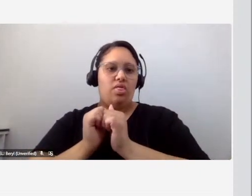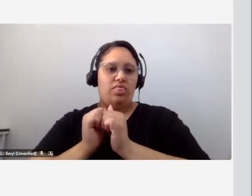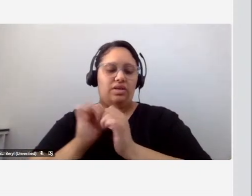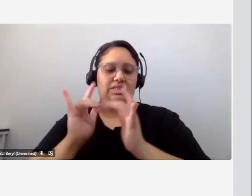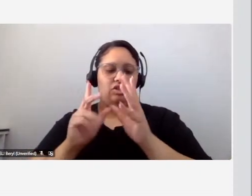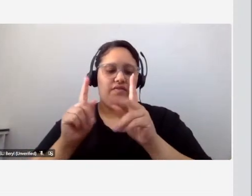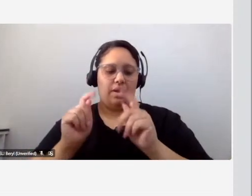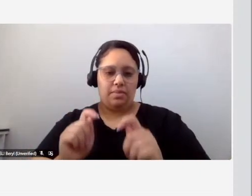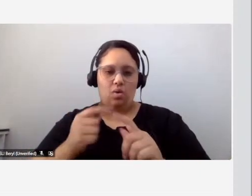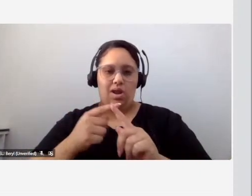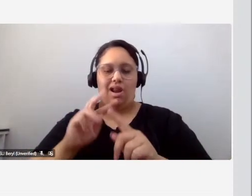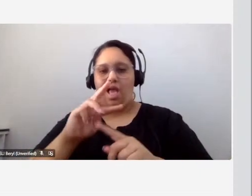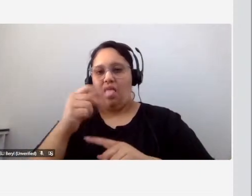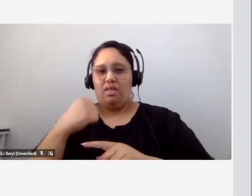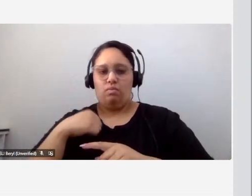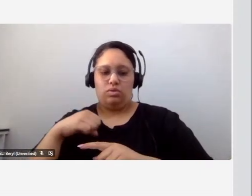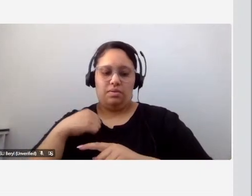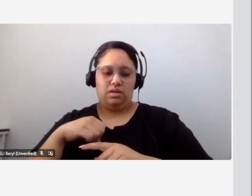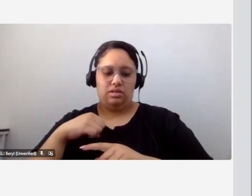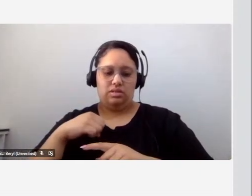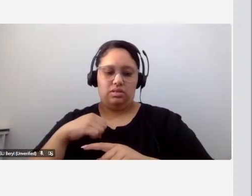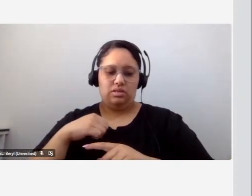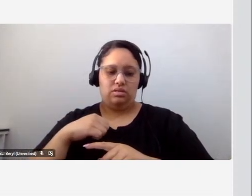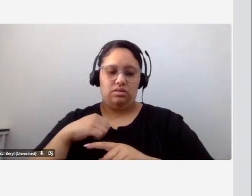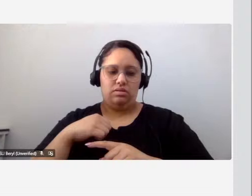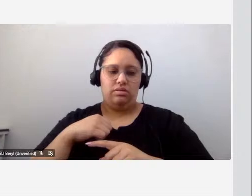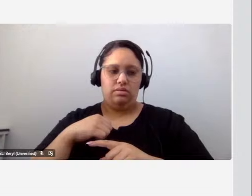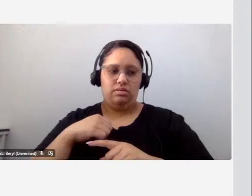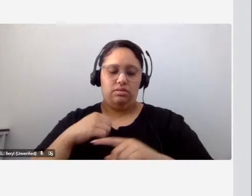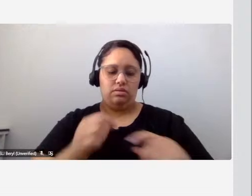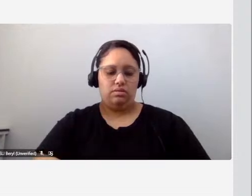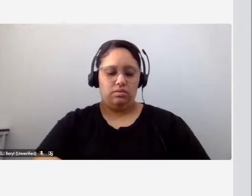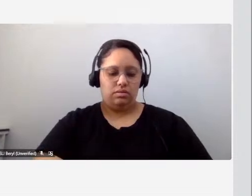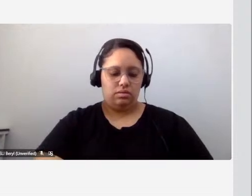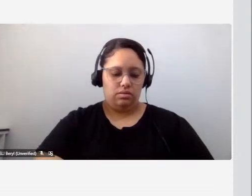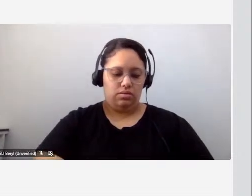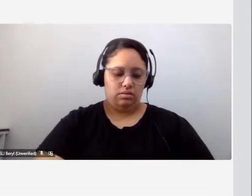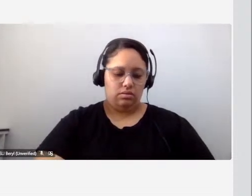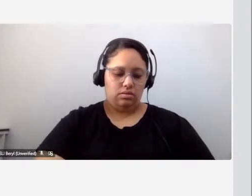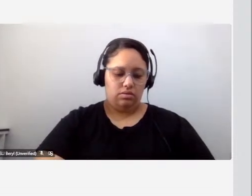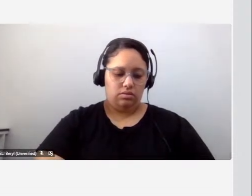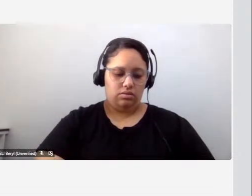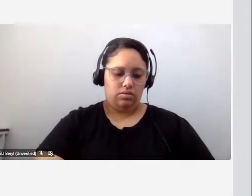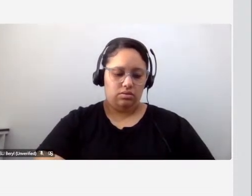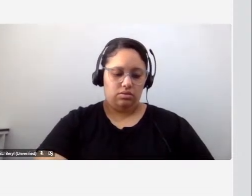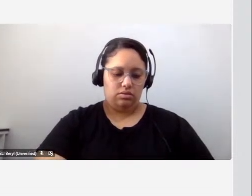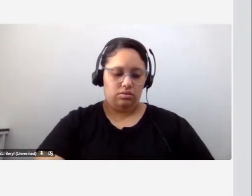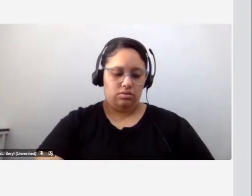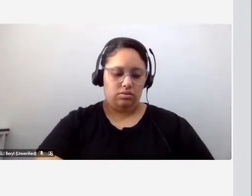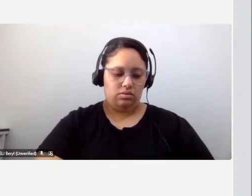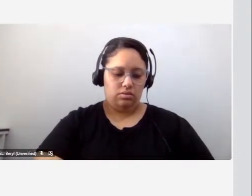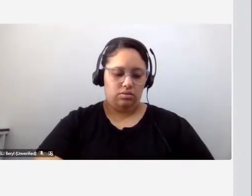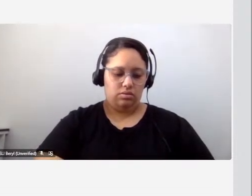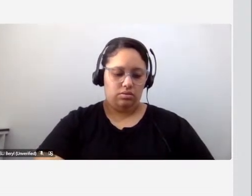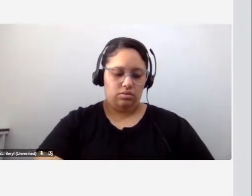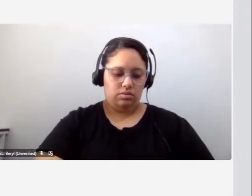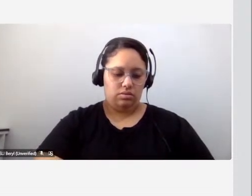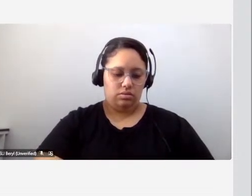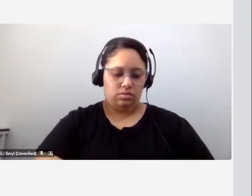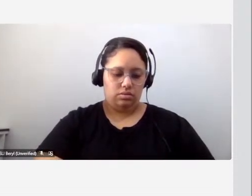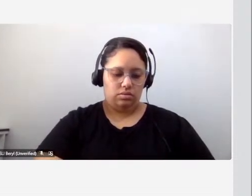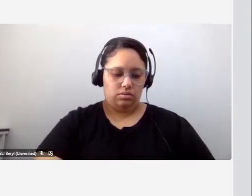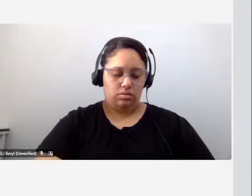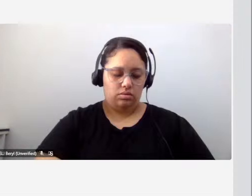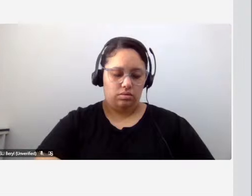City of Cape Town and other municipalities, we then facilitate that federations get access to these facilities.